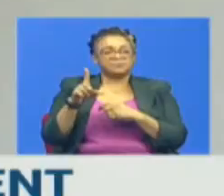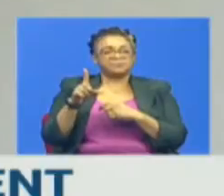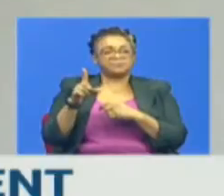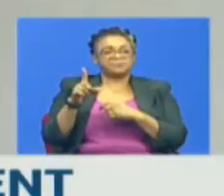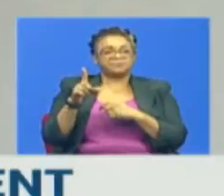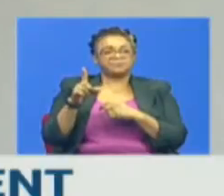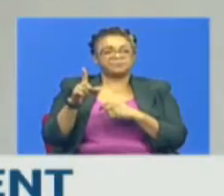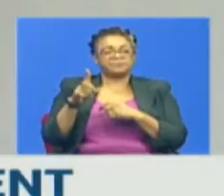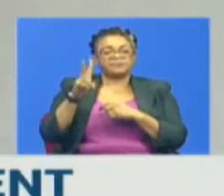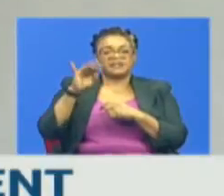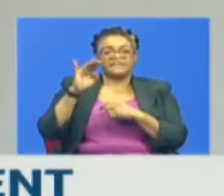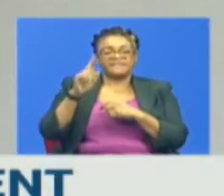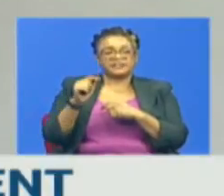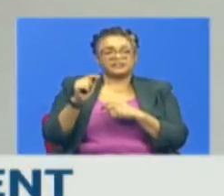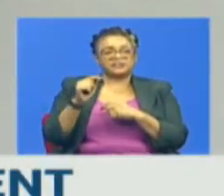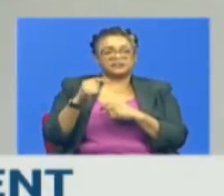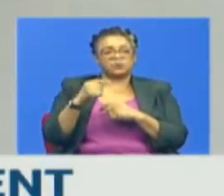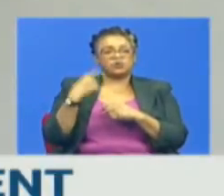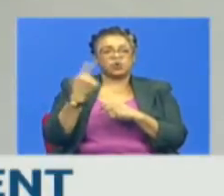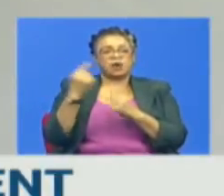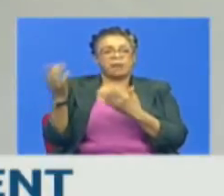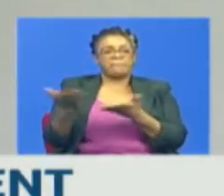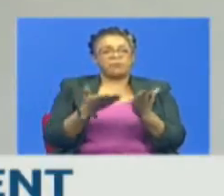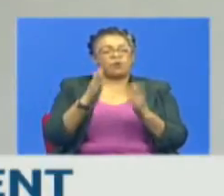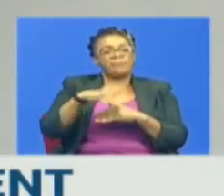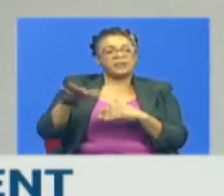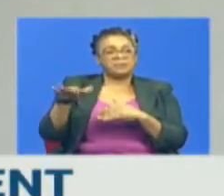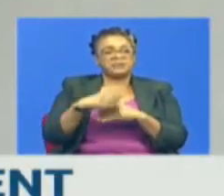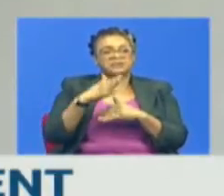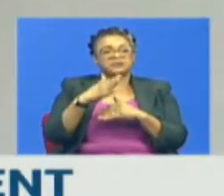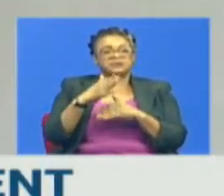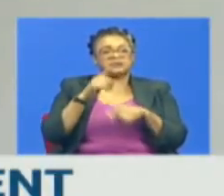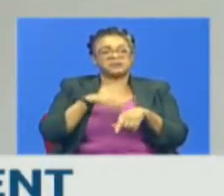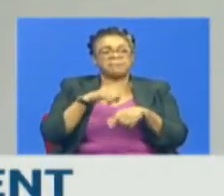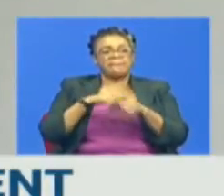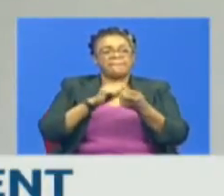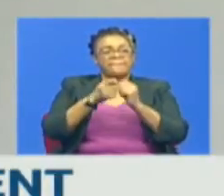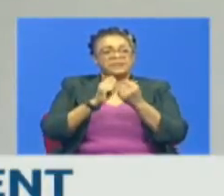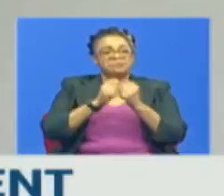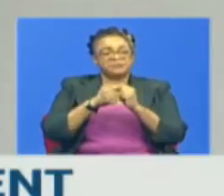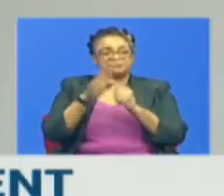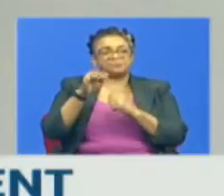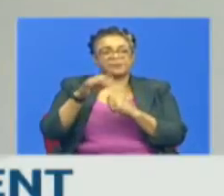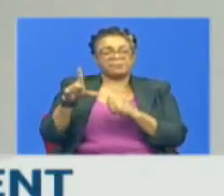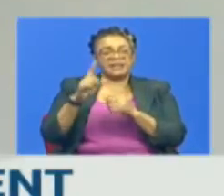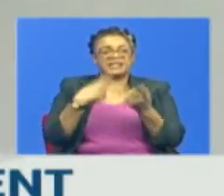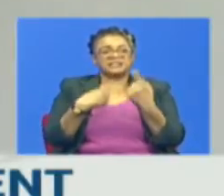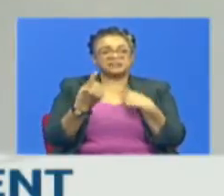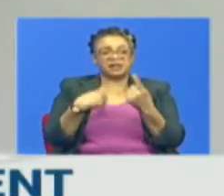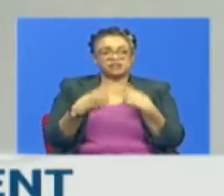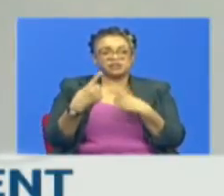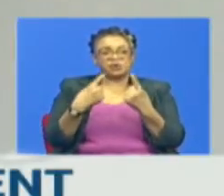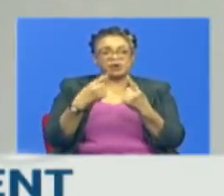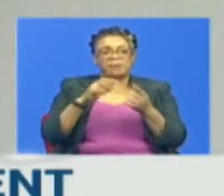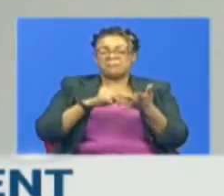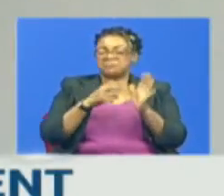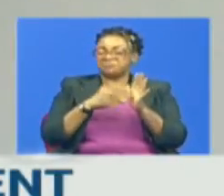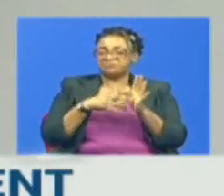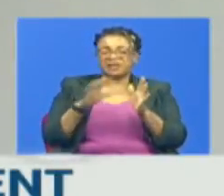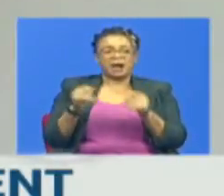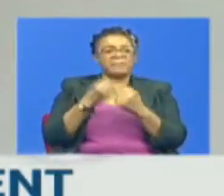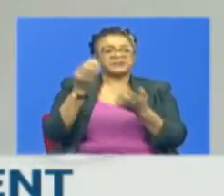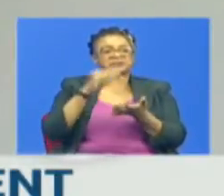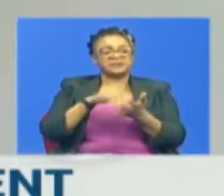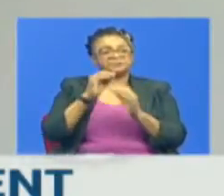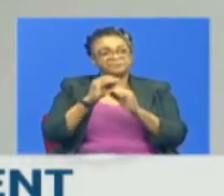VAT exemption was just brought to the Parliament during the amendment bill discussions just a month and a half ago. And now it